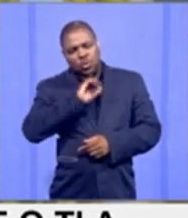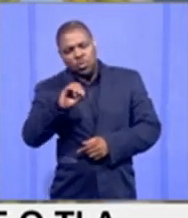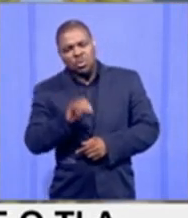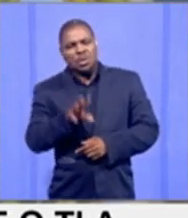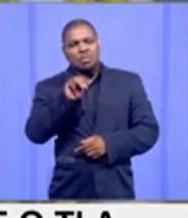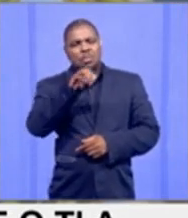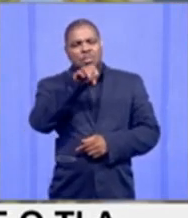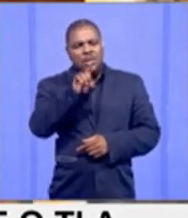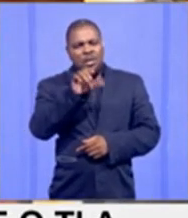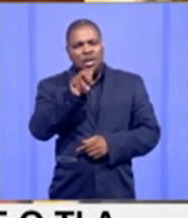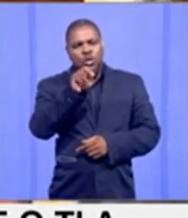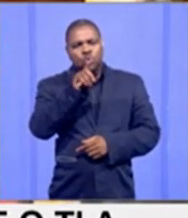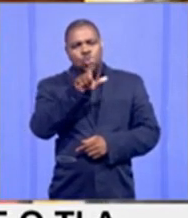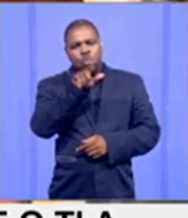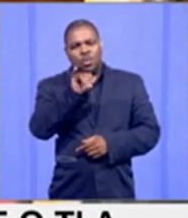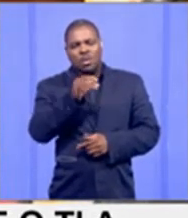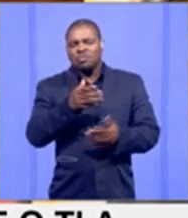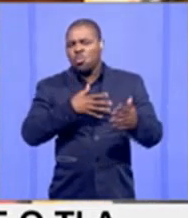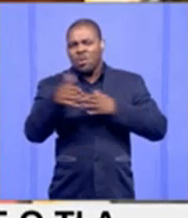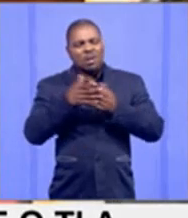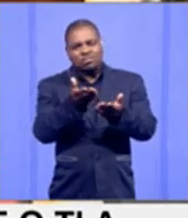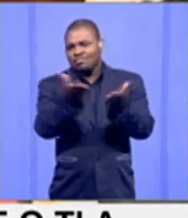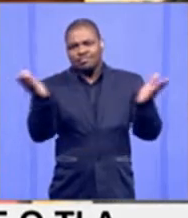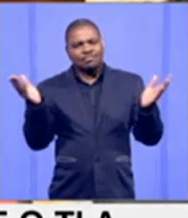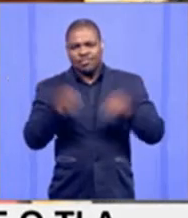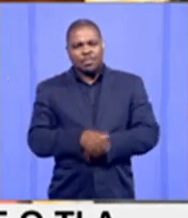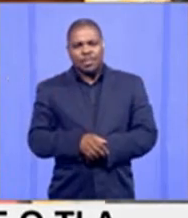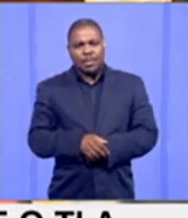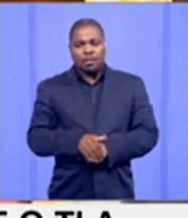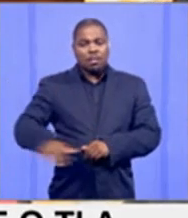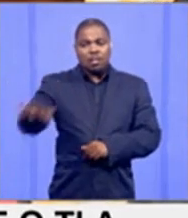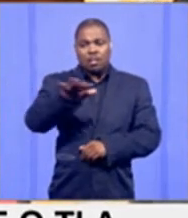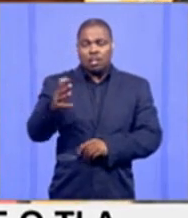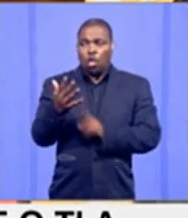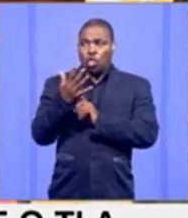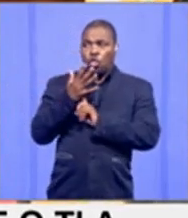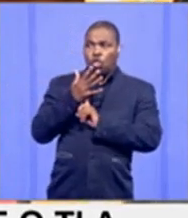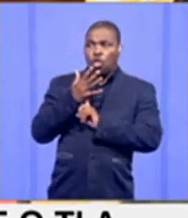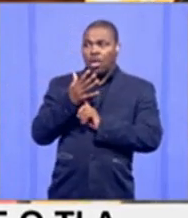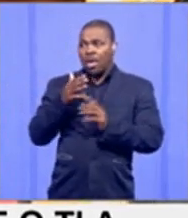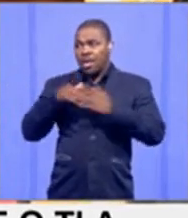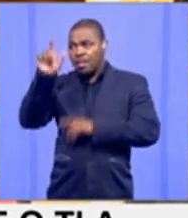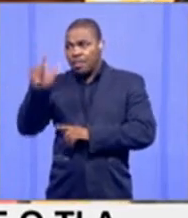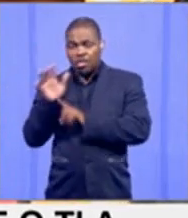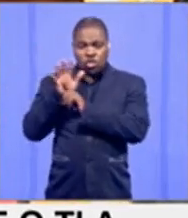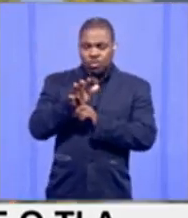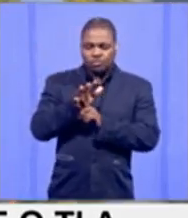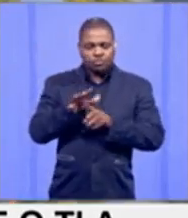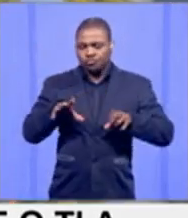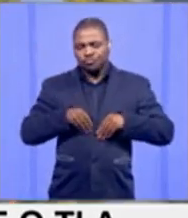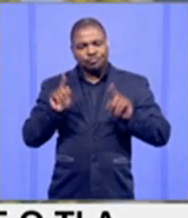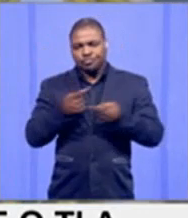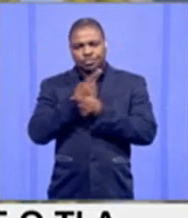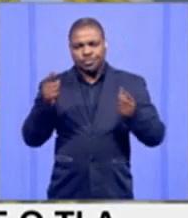Nkanduli, or wherever, will not be intimidated by anybody, no